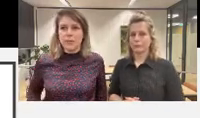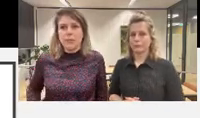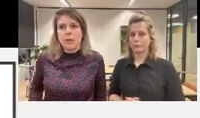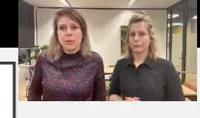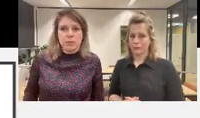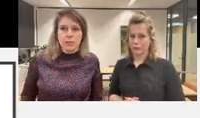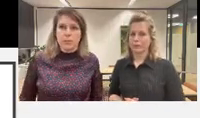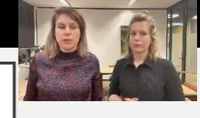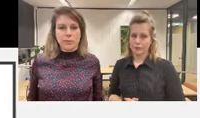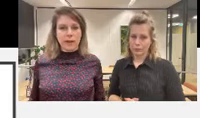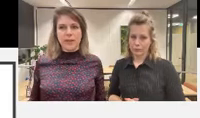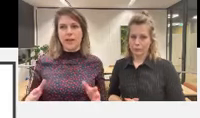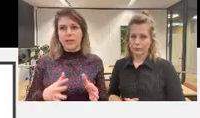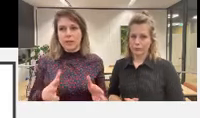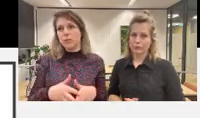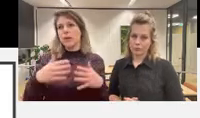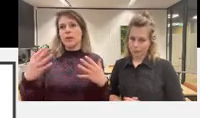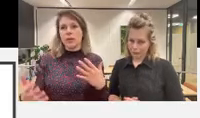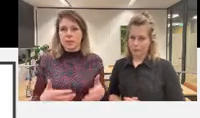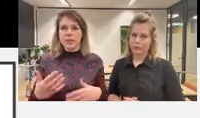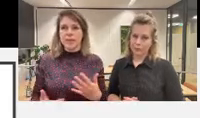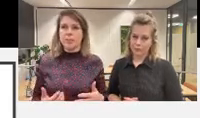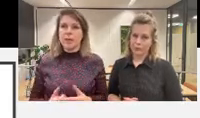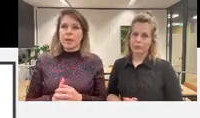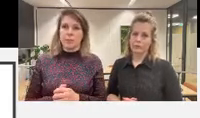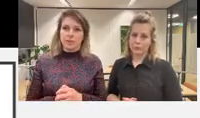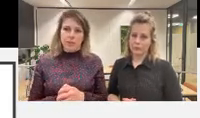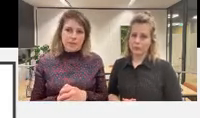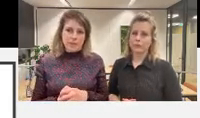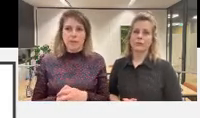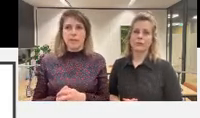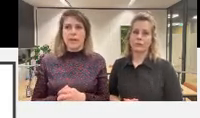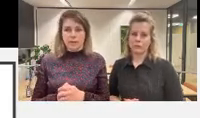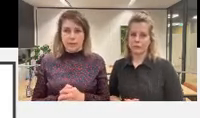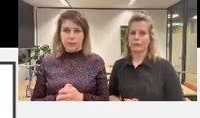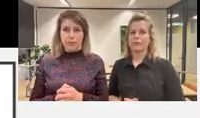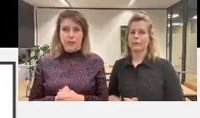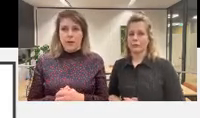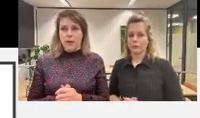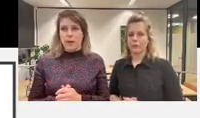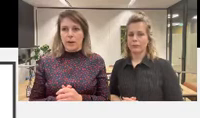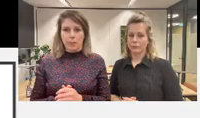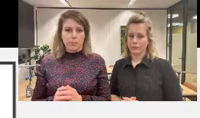sessions, family members were supported by the carer who encouraged them to be physically active.